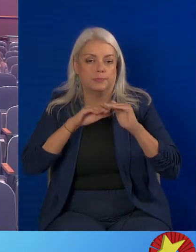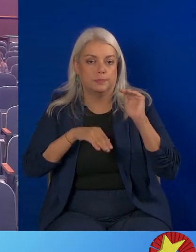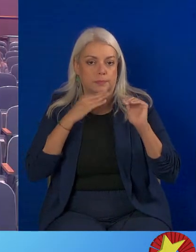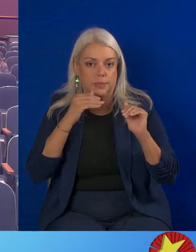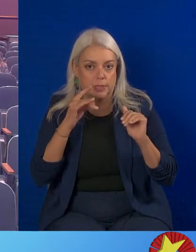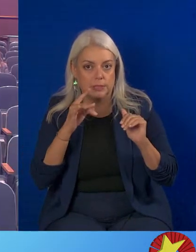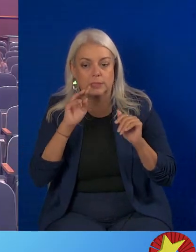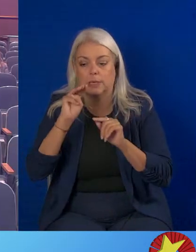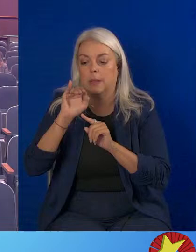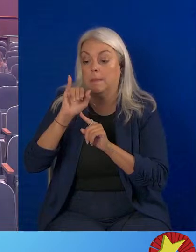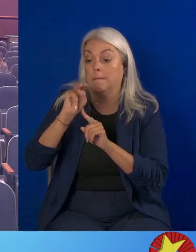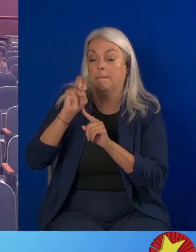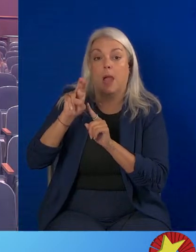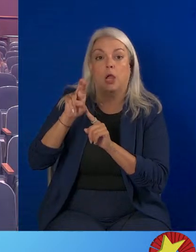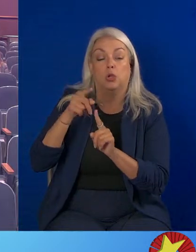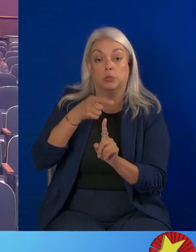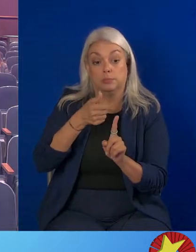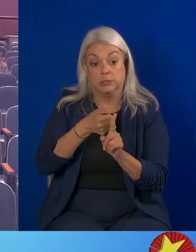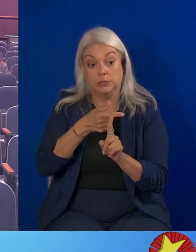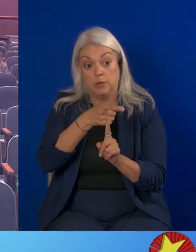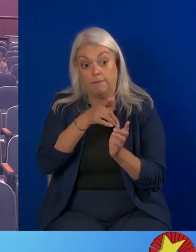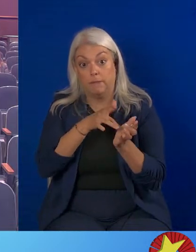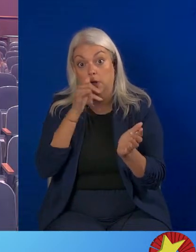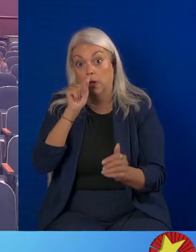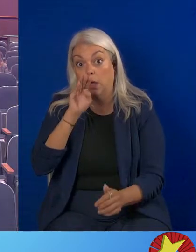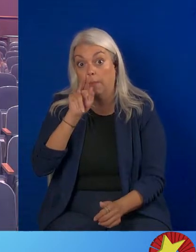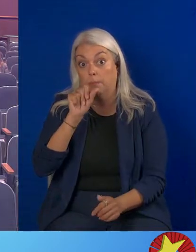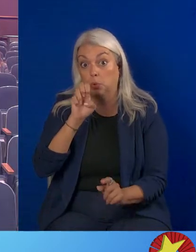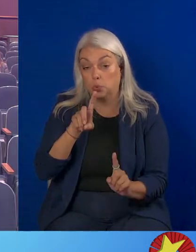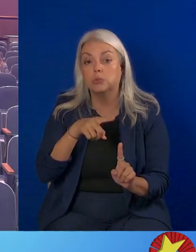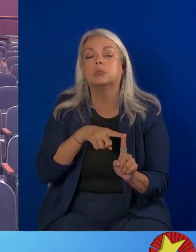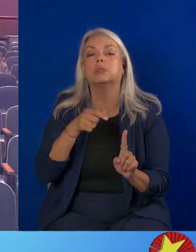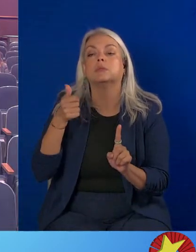a minor has been abused is a mandatory reporter.